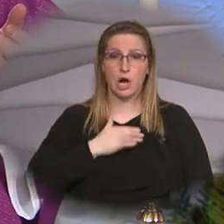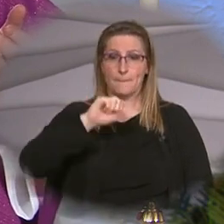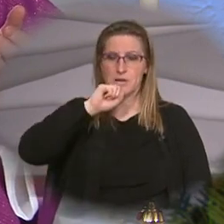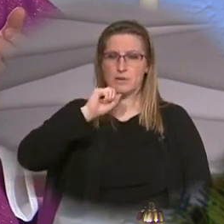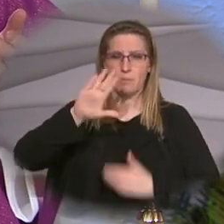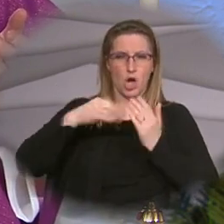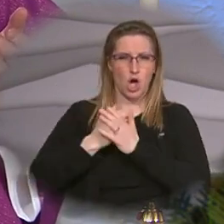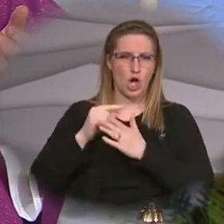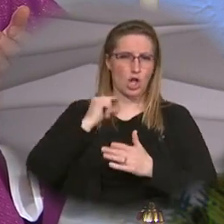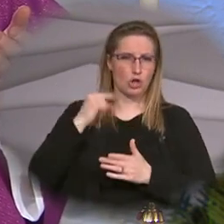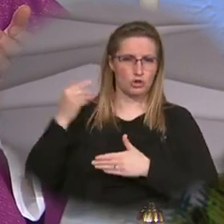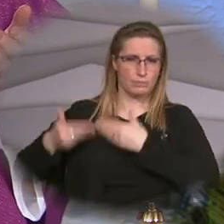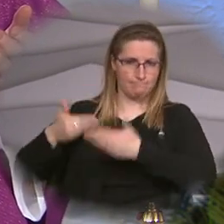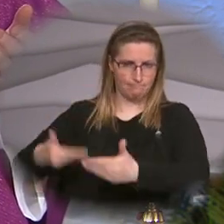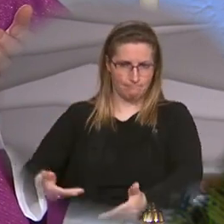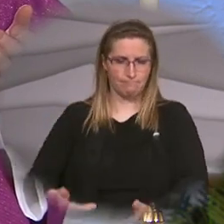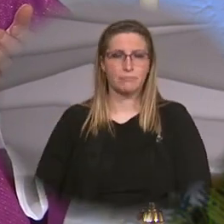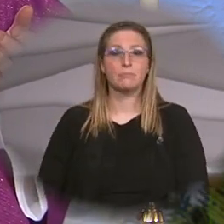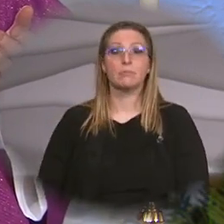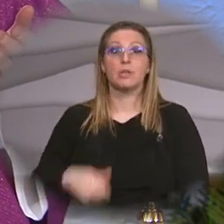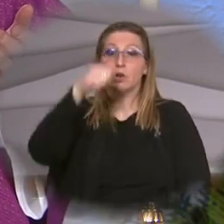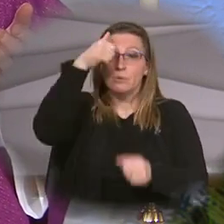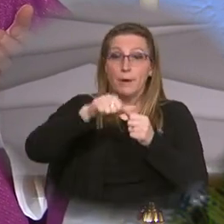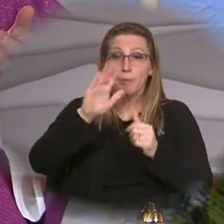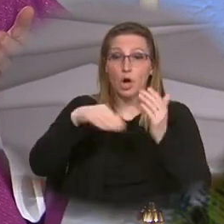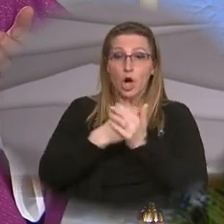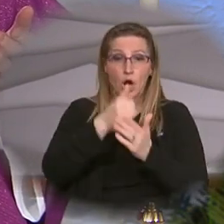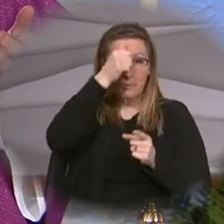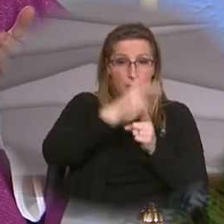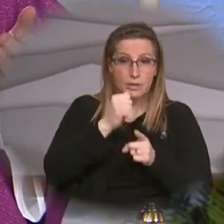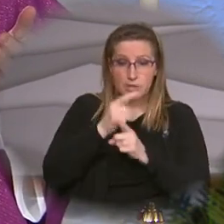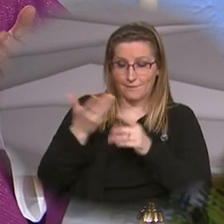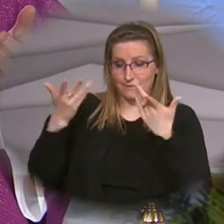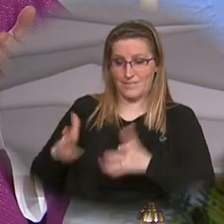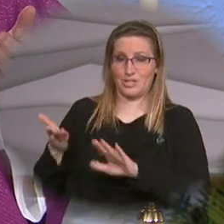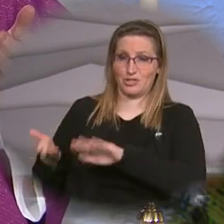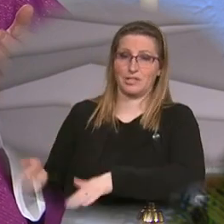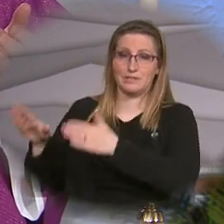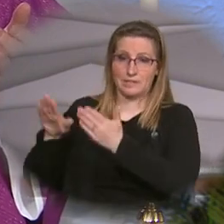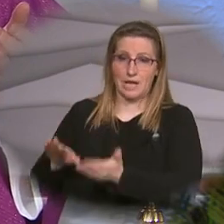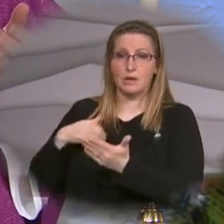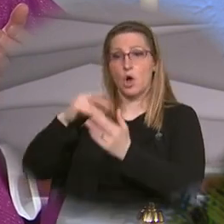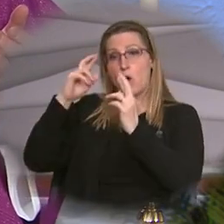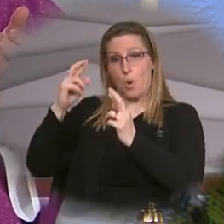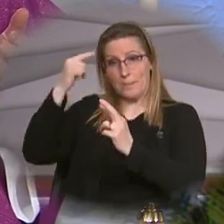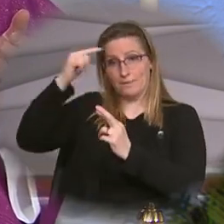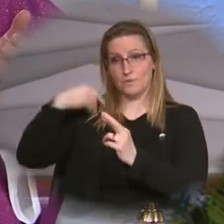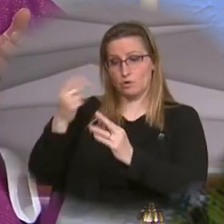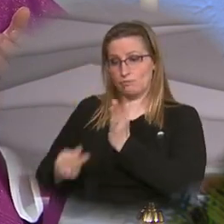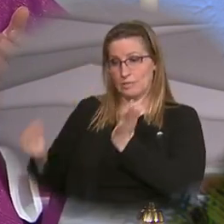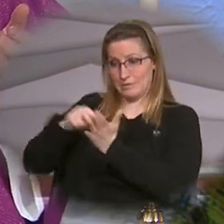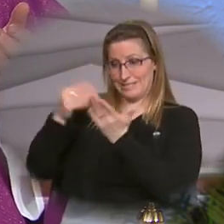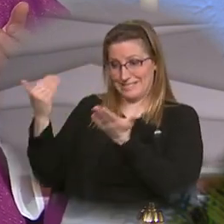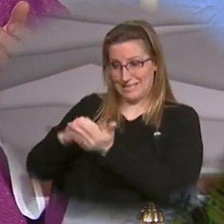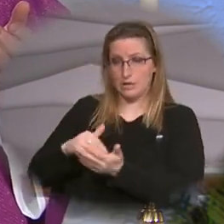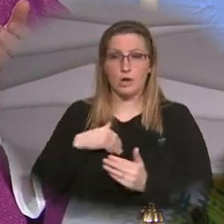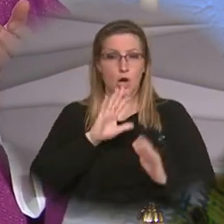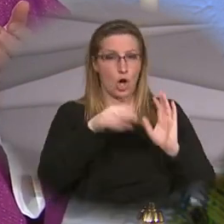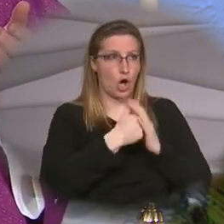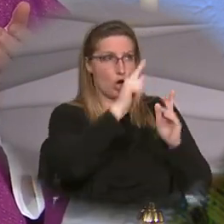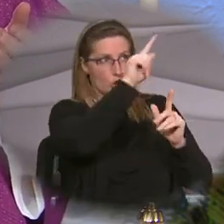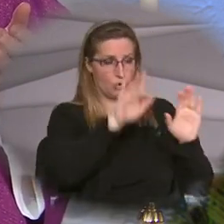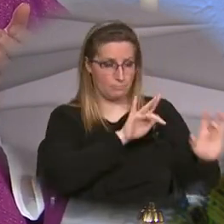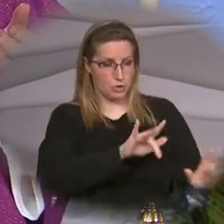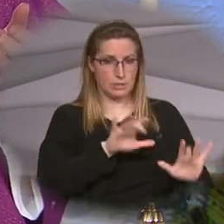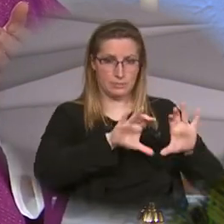all the clergy. Remember also our brothers and sisters who have fallen asleep in the hope of the resurrection, and all who have